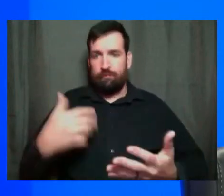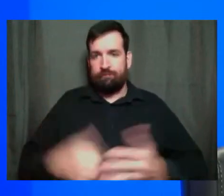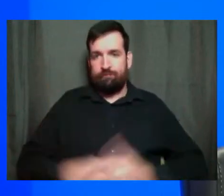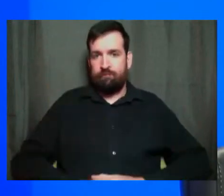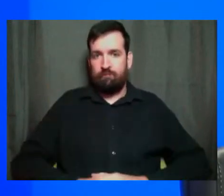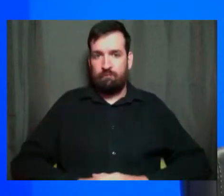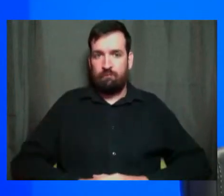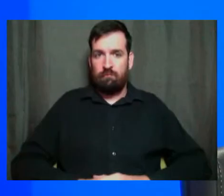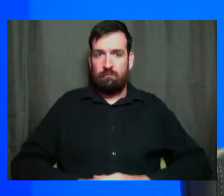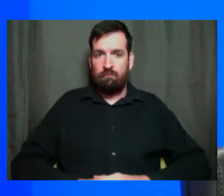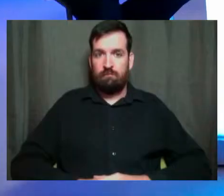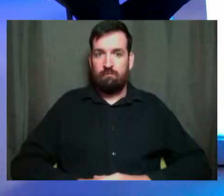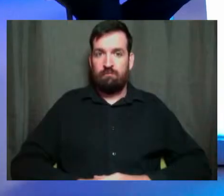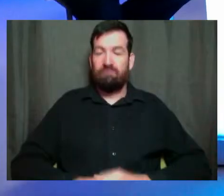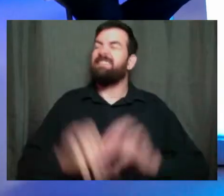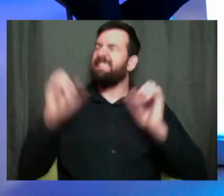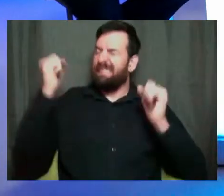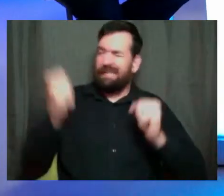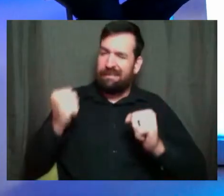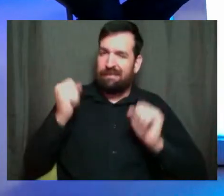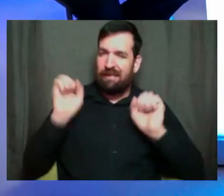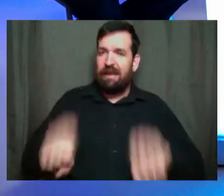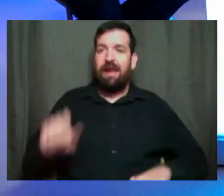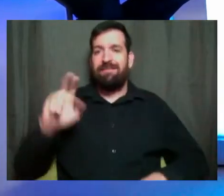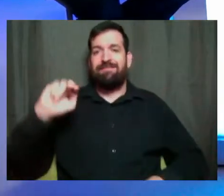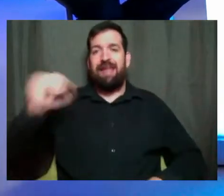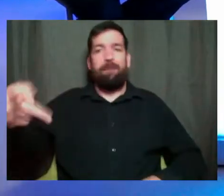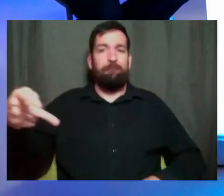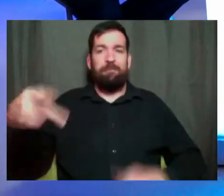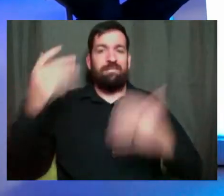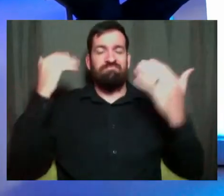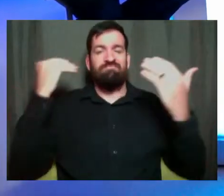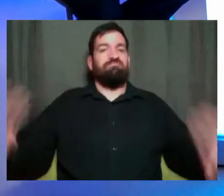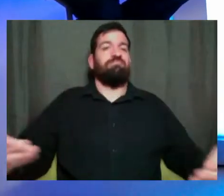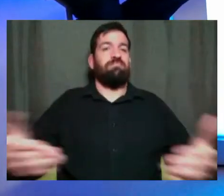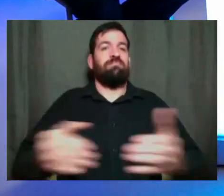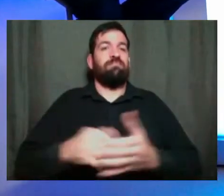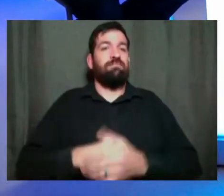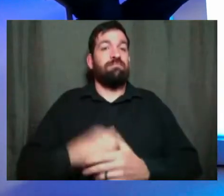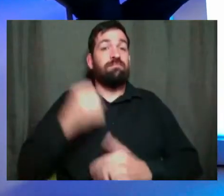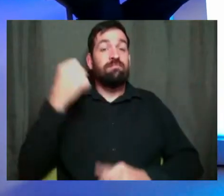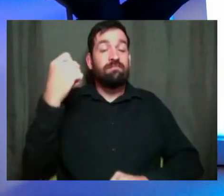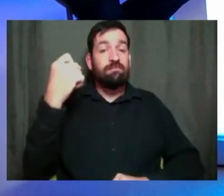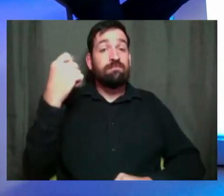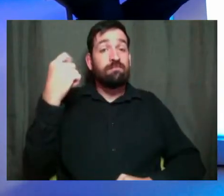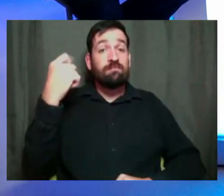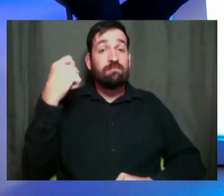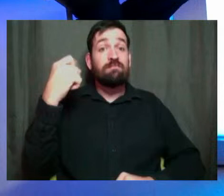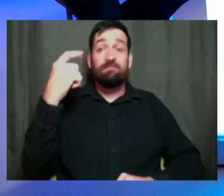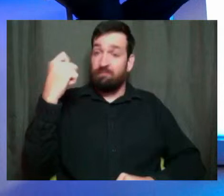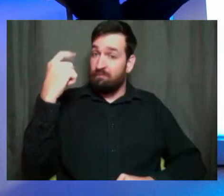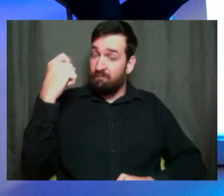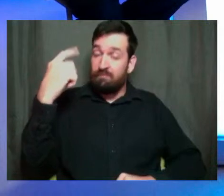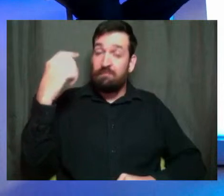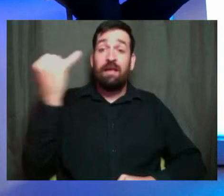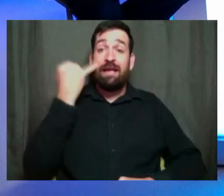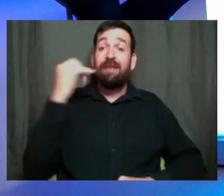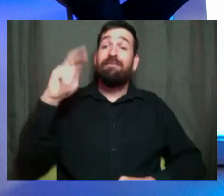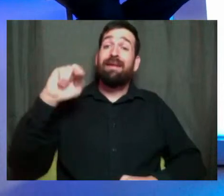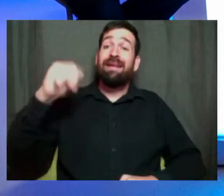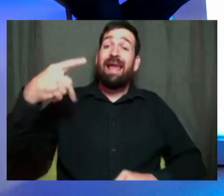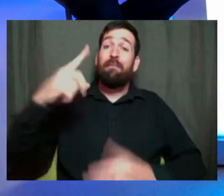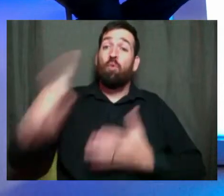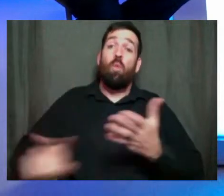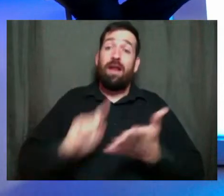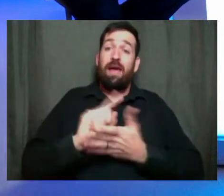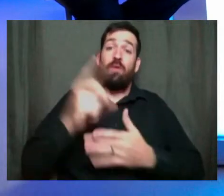large. can nap. Yes. Nap away, my But, friend. like I said, the But problem I don't is, na- it I do depends have that what- problem. it If I depends. nap an hour and a half, I can't go to sleep. If I See, nap for